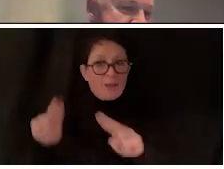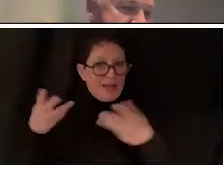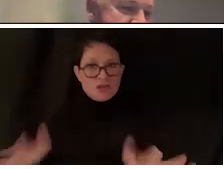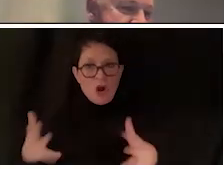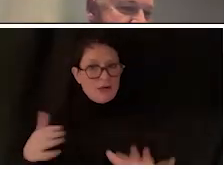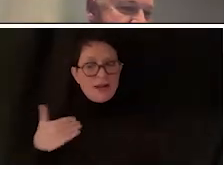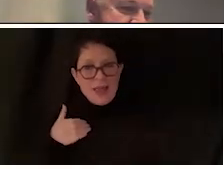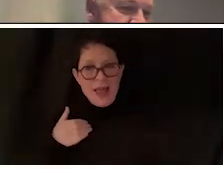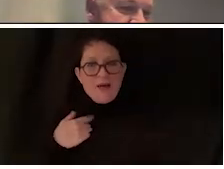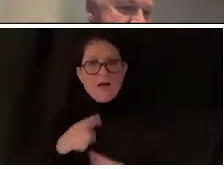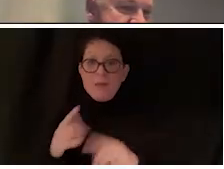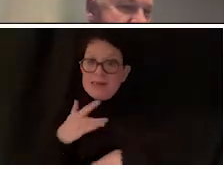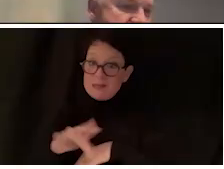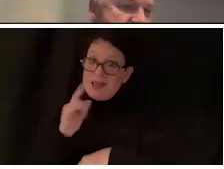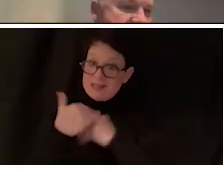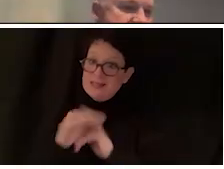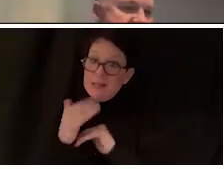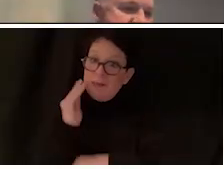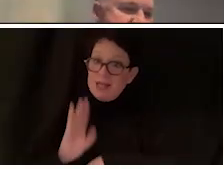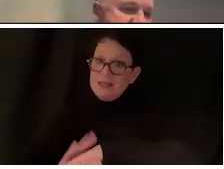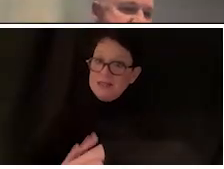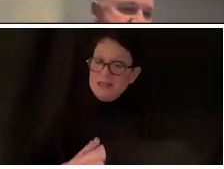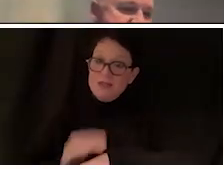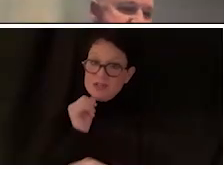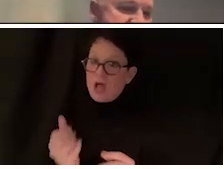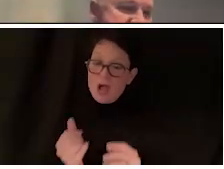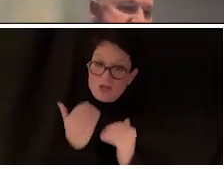and space is limited. So All right.